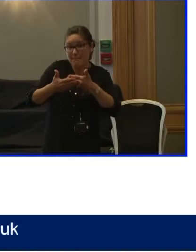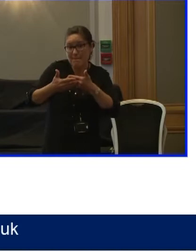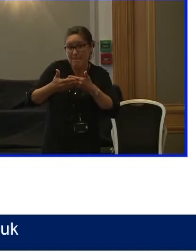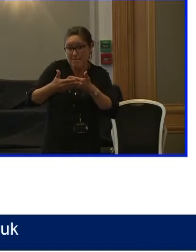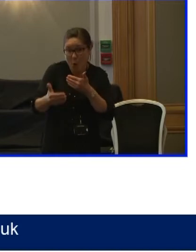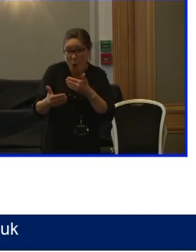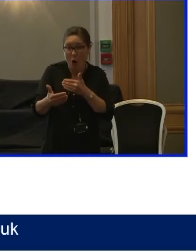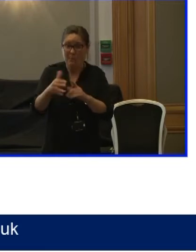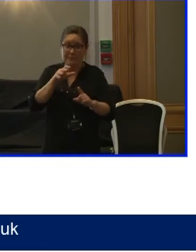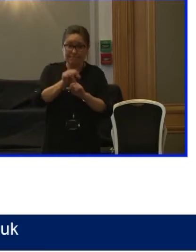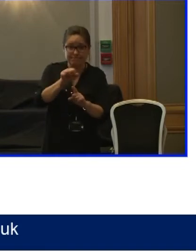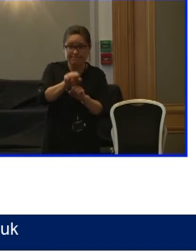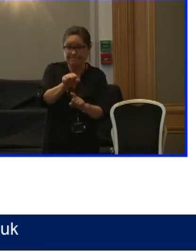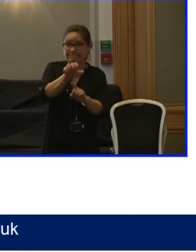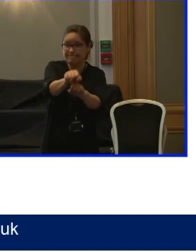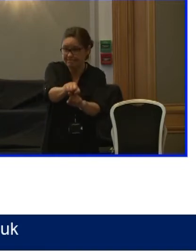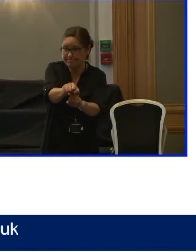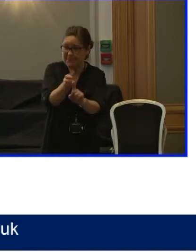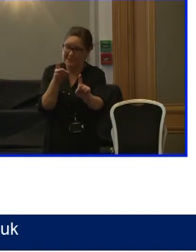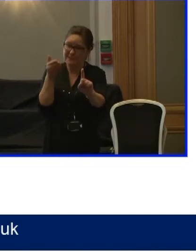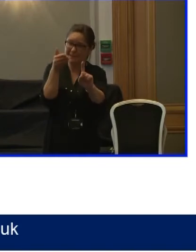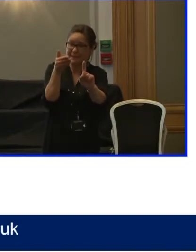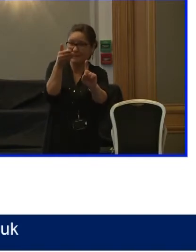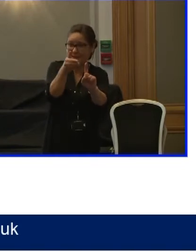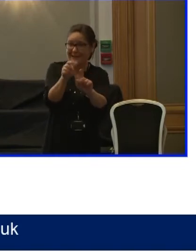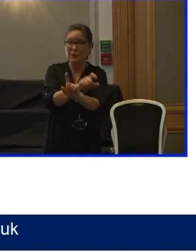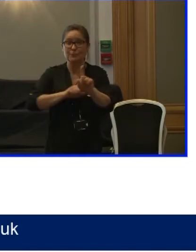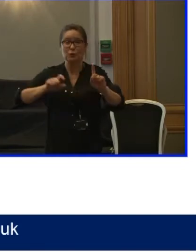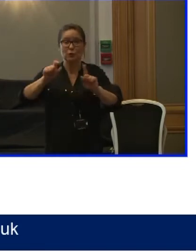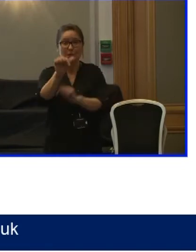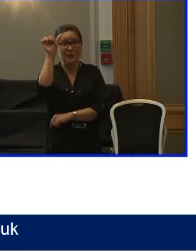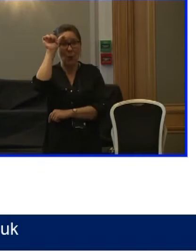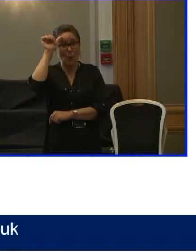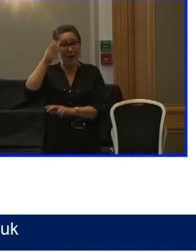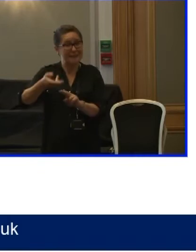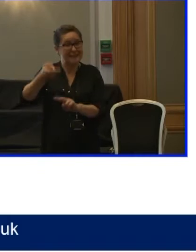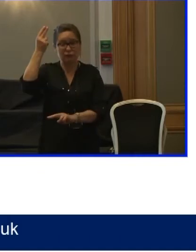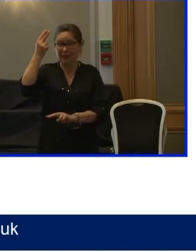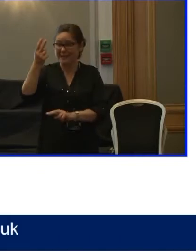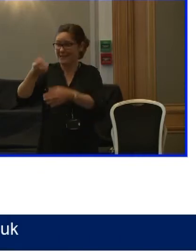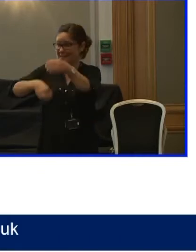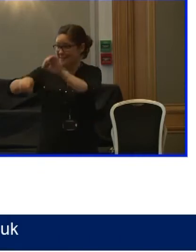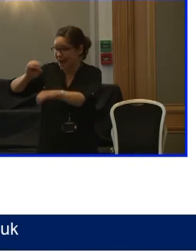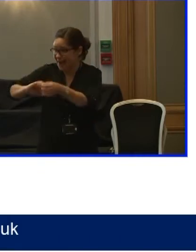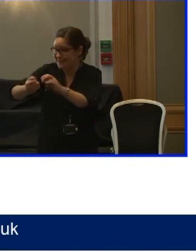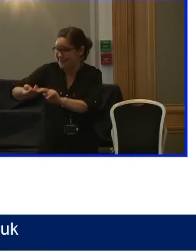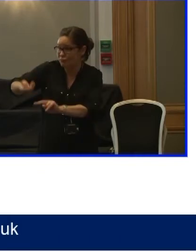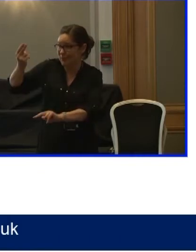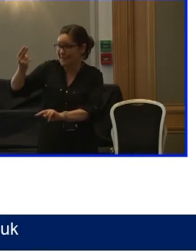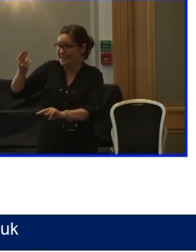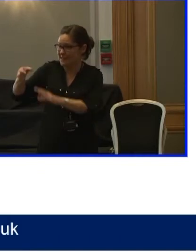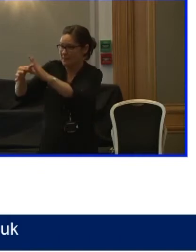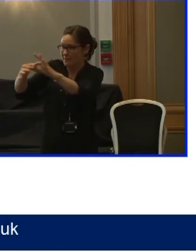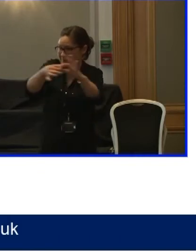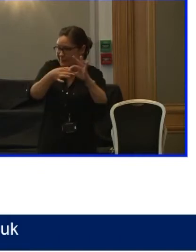are getting there, and the connection between the community awareness and participation and the scientific research for genetic diagnosis